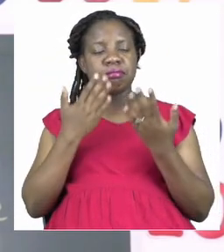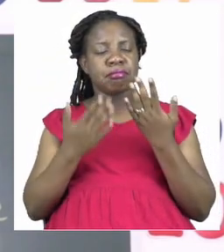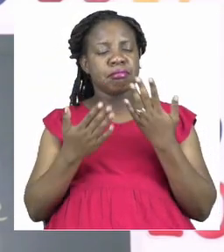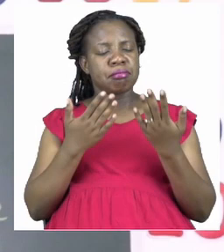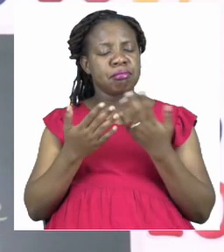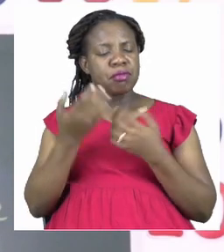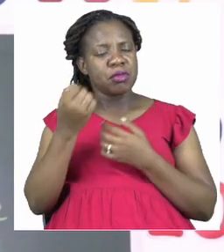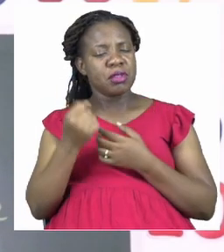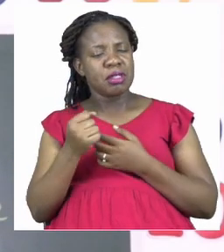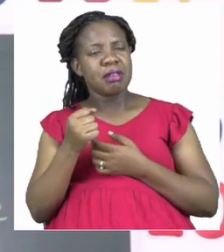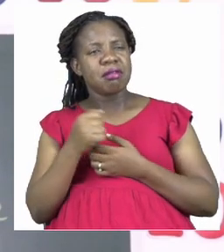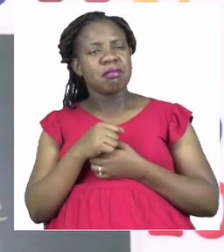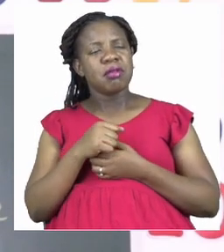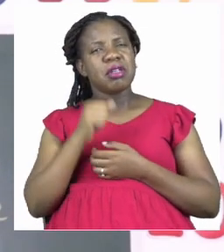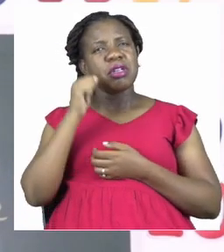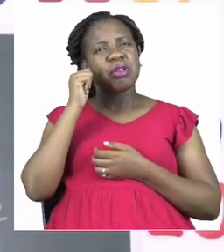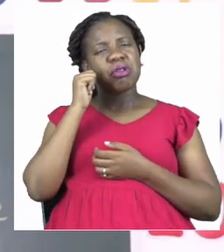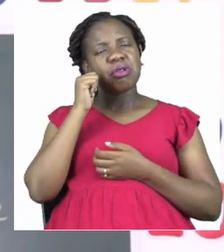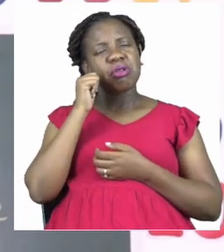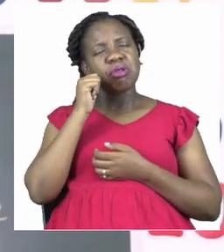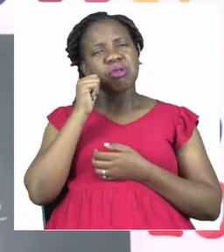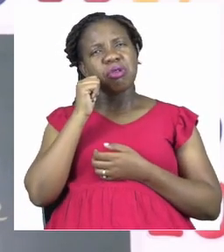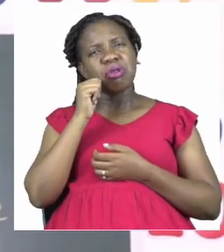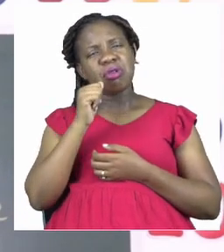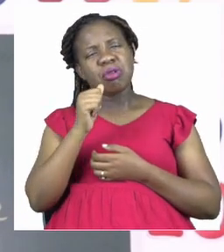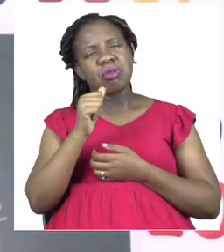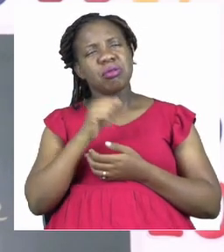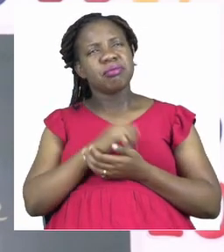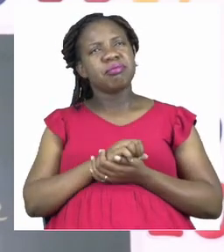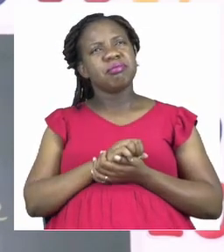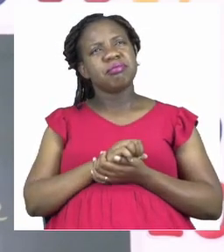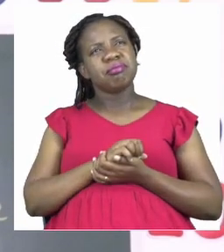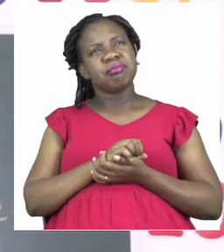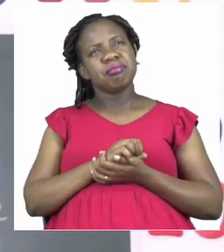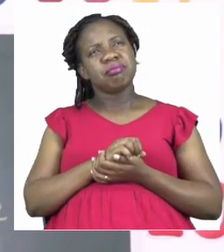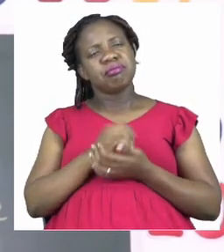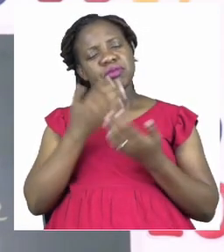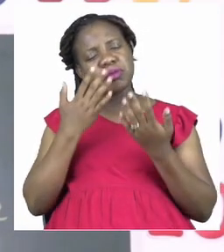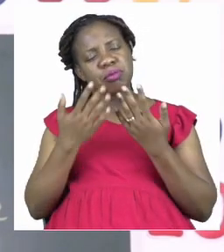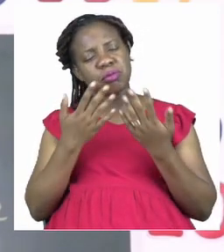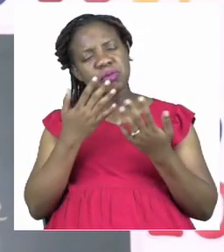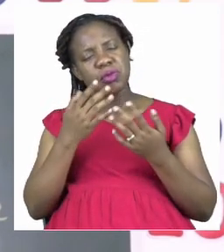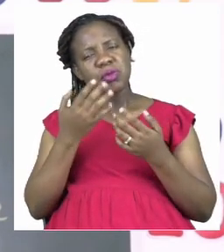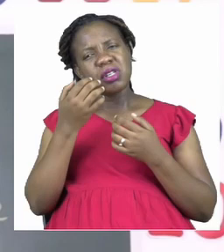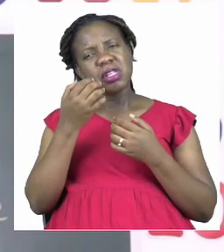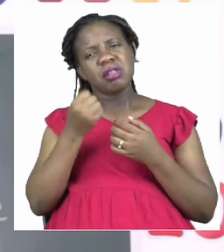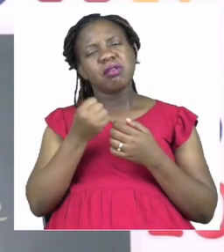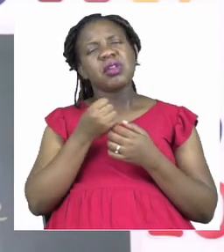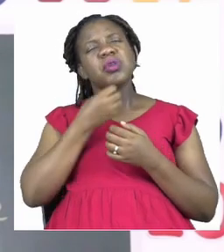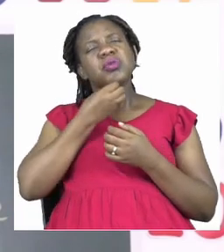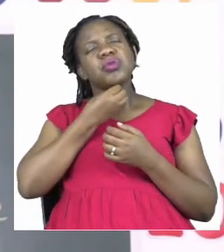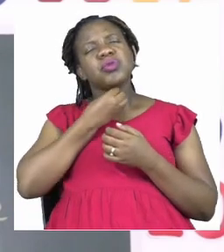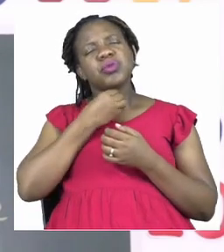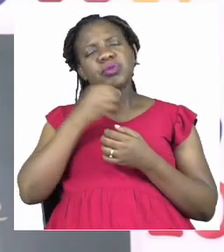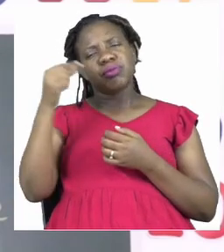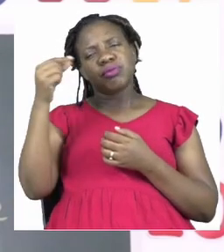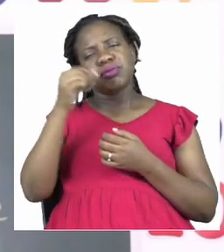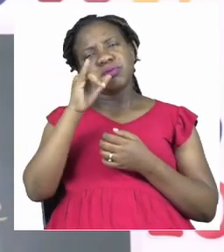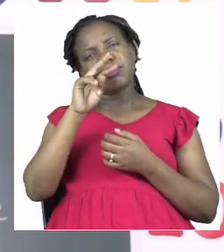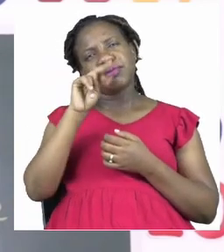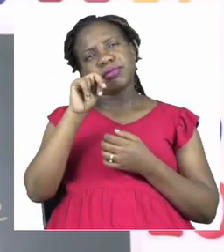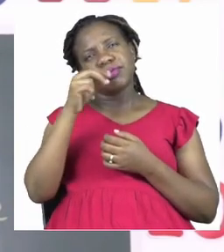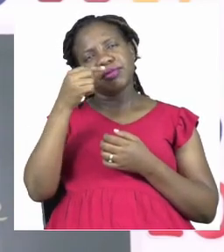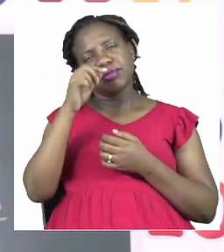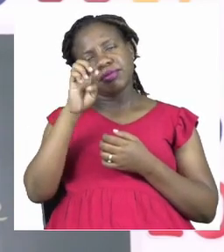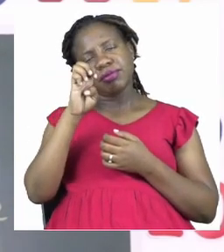yellow duckling or you have a ginger cat. You tell us also about